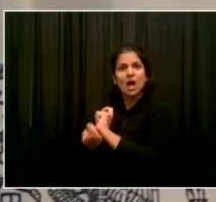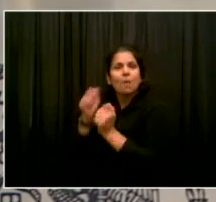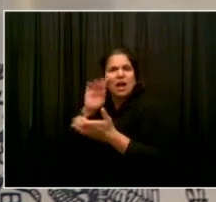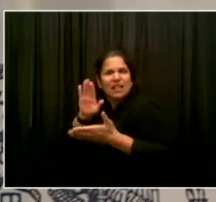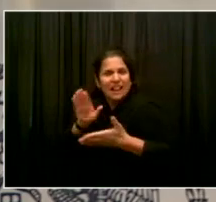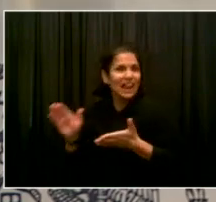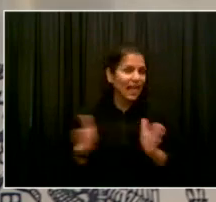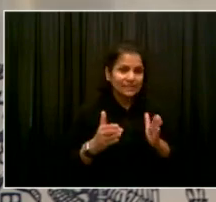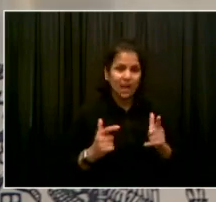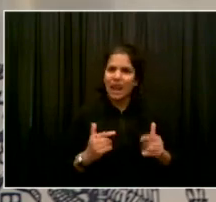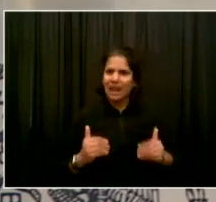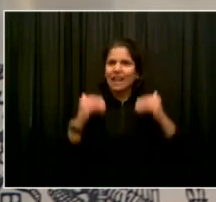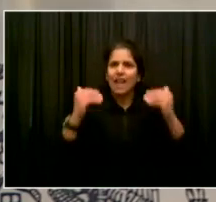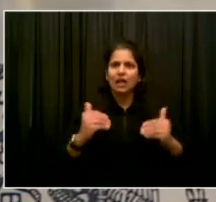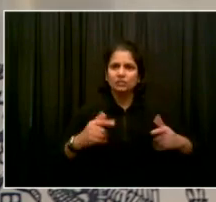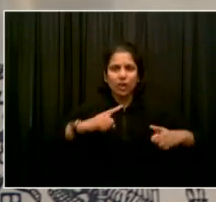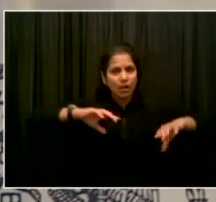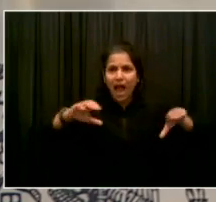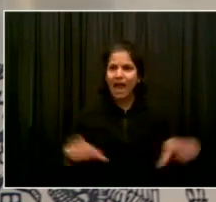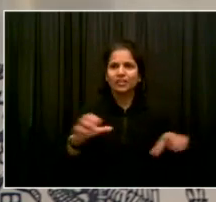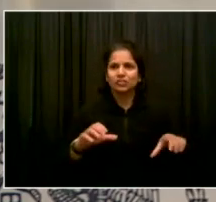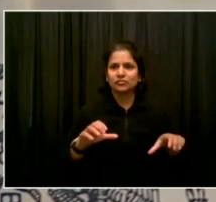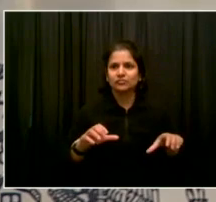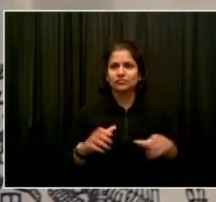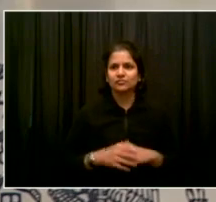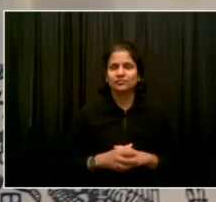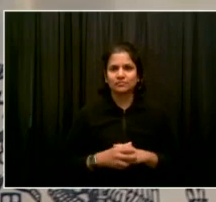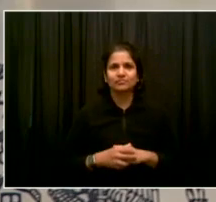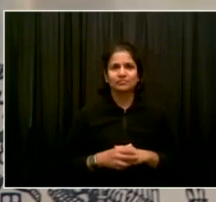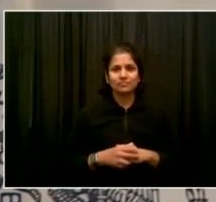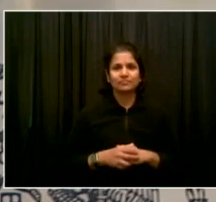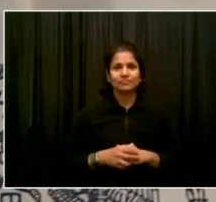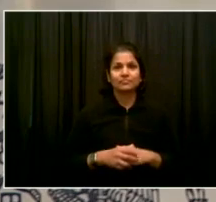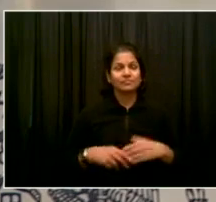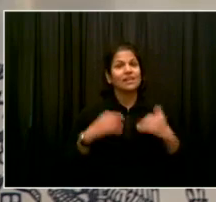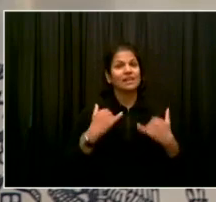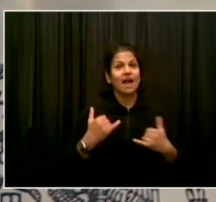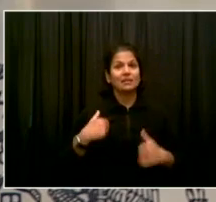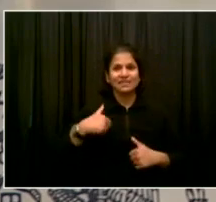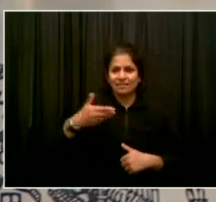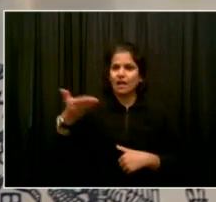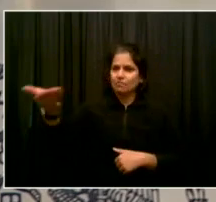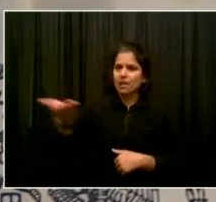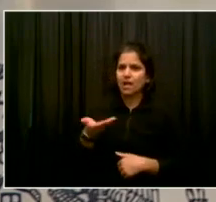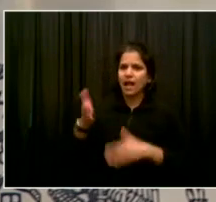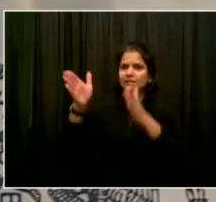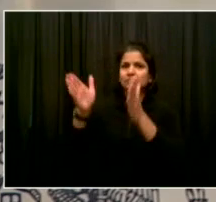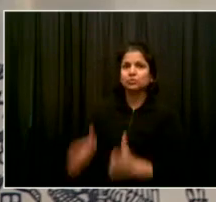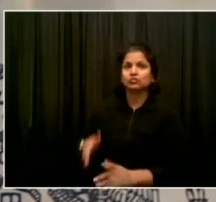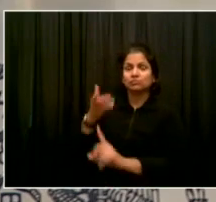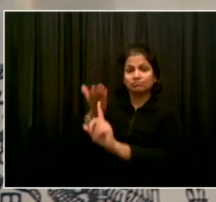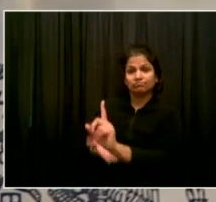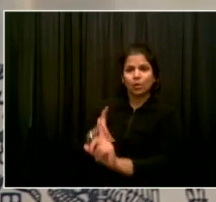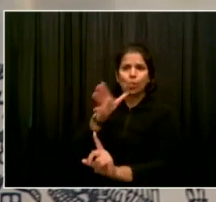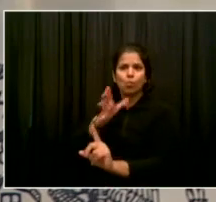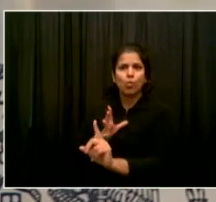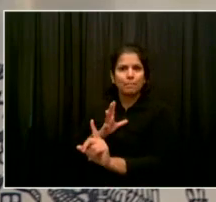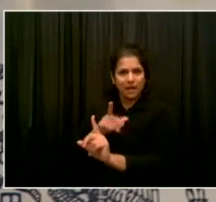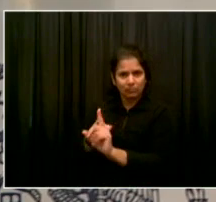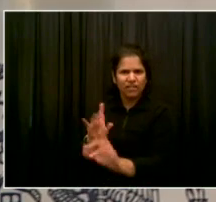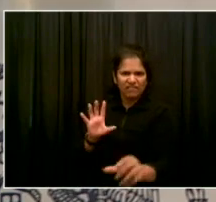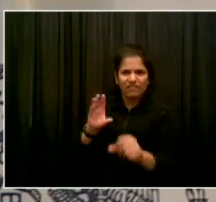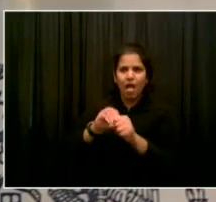All right, I want you to hear from someone who's been helping to lead the way, and she and her organization have done just extraordinary work at changing